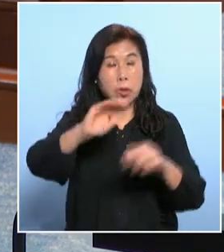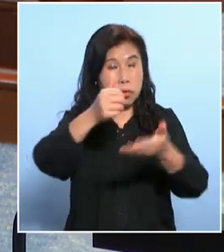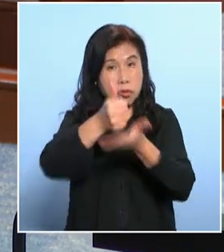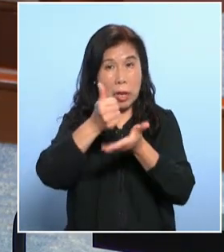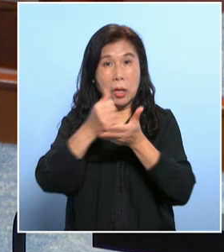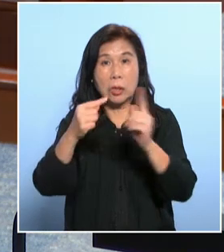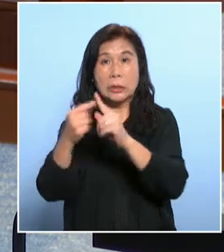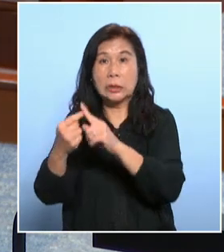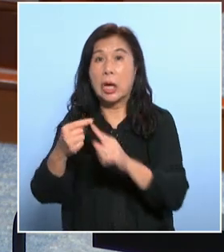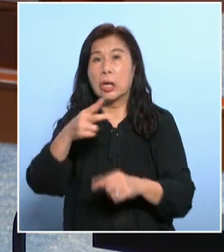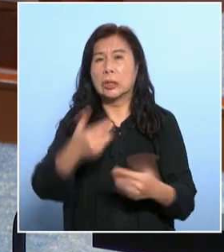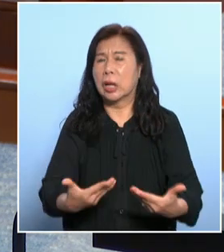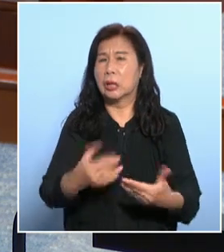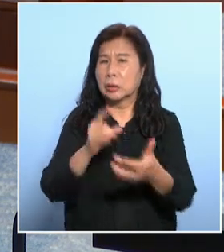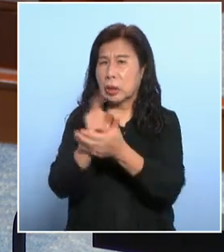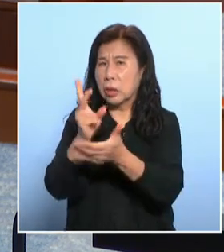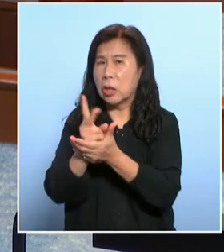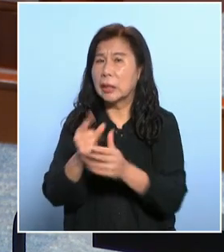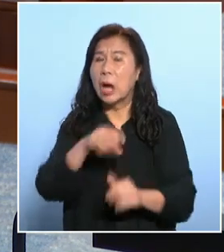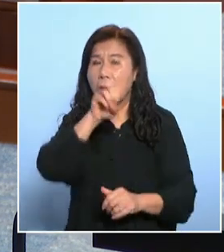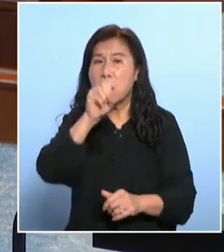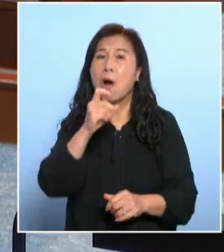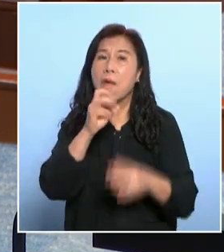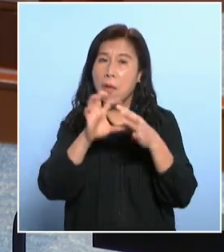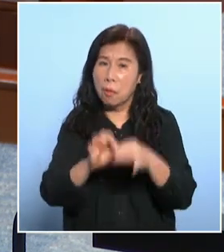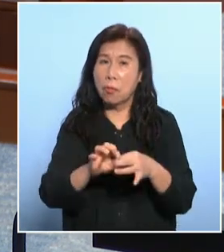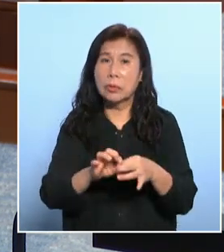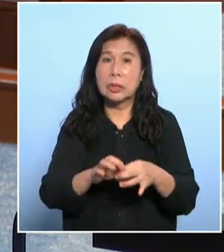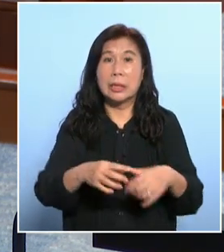let's see if the administration can talk about this,